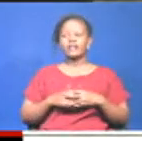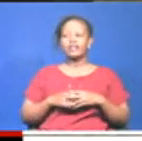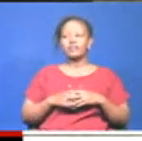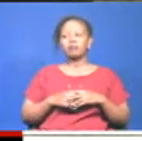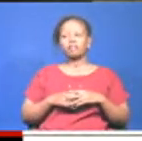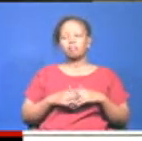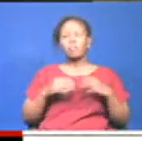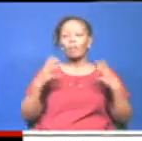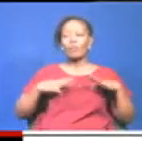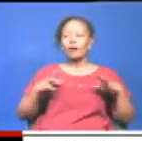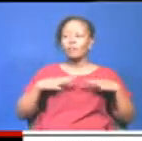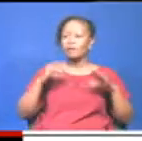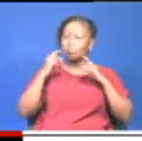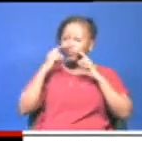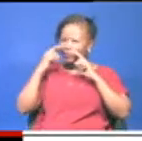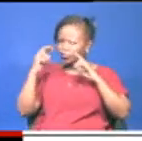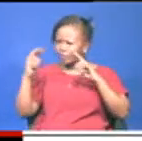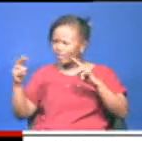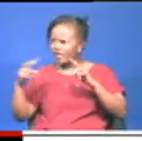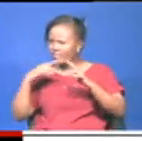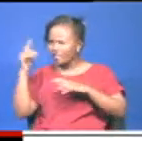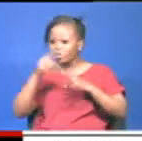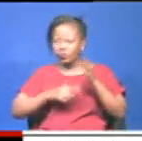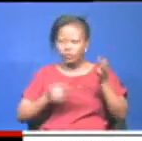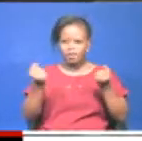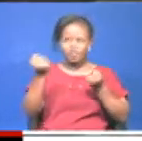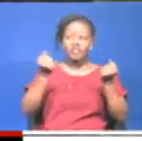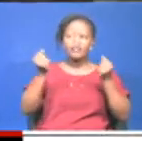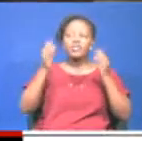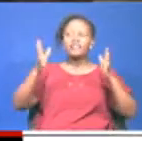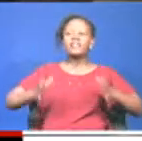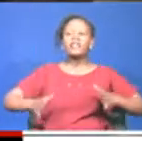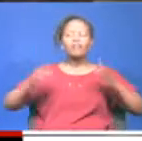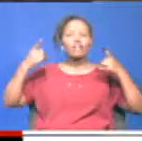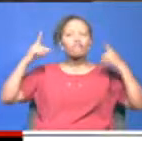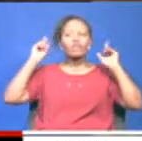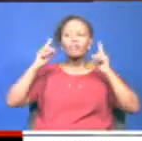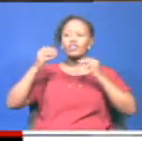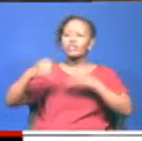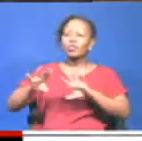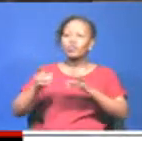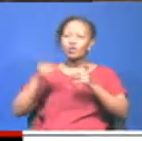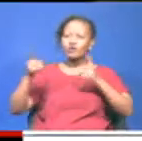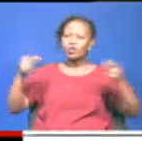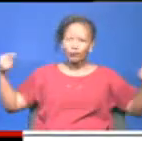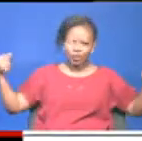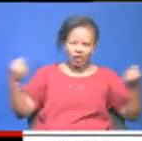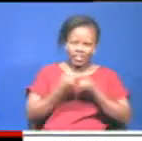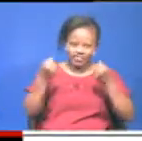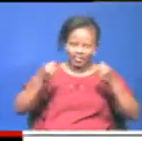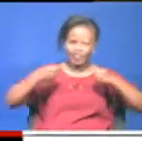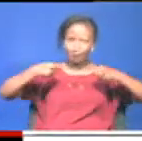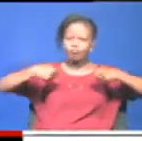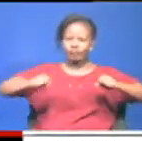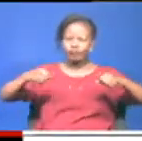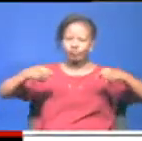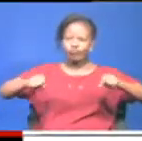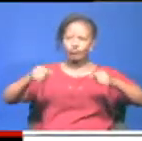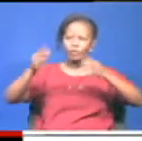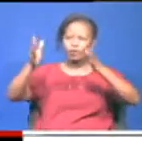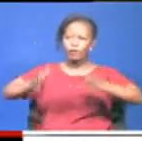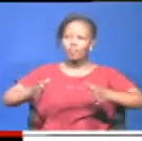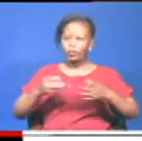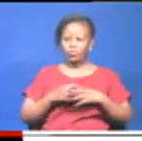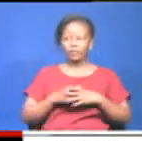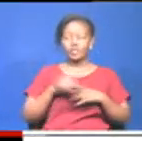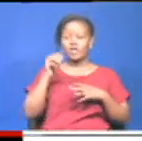According to eyewitnesses, the driver of the trailer lost control, hitting the motorcycle head-on. Imehusika lori